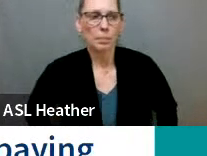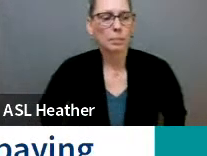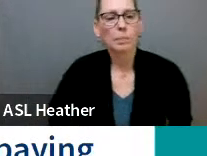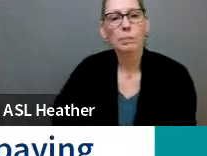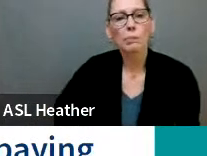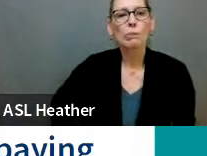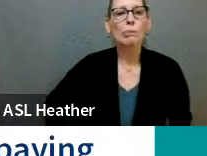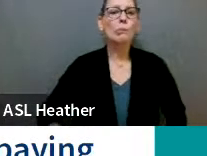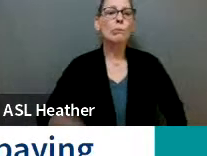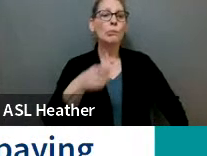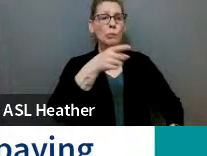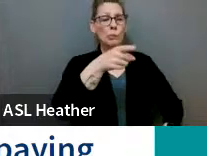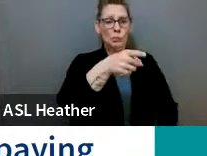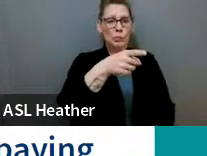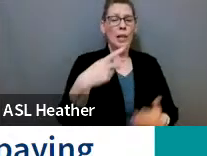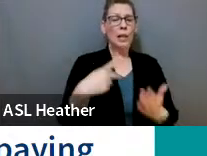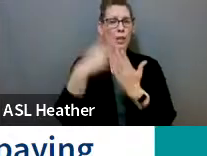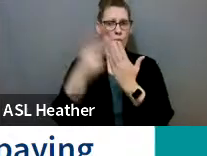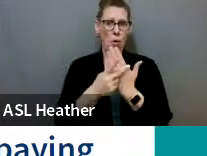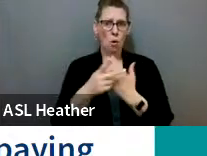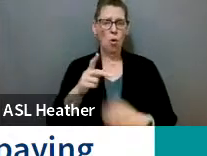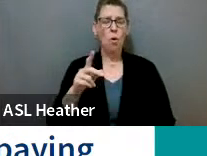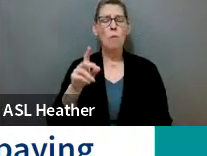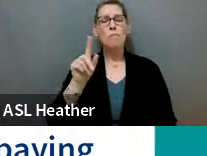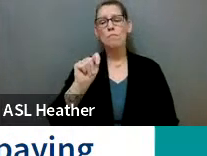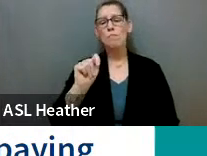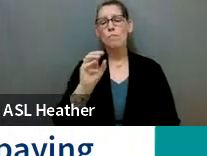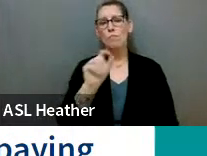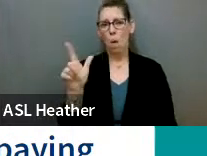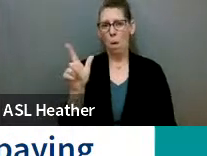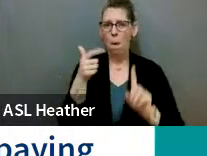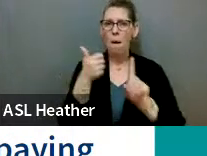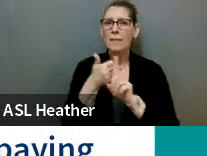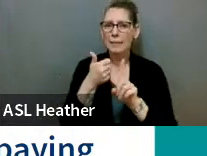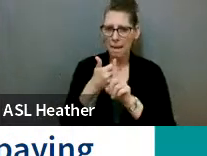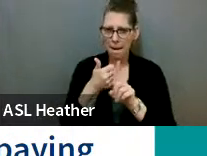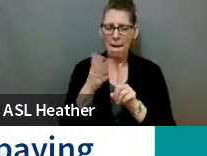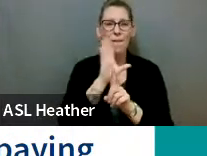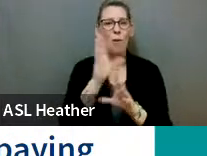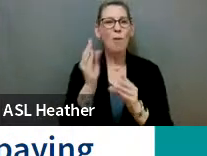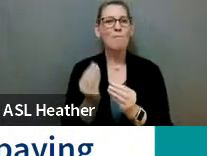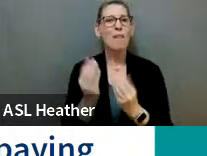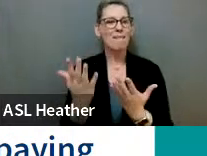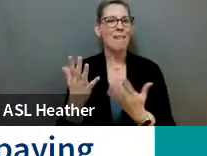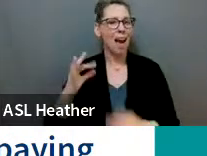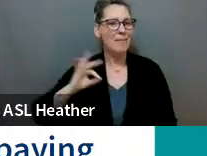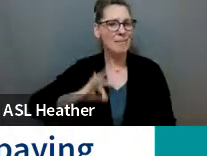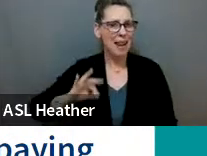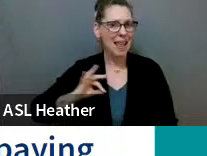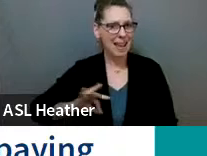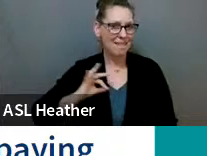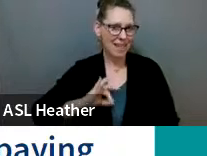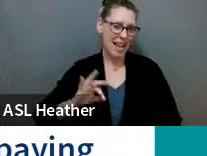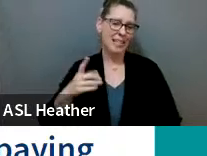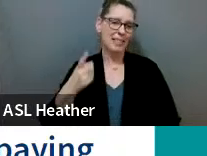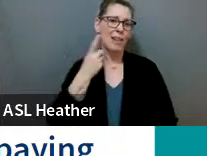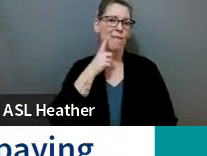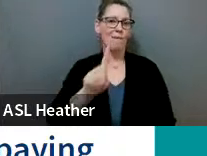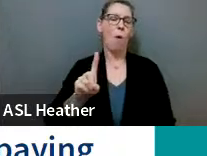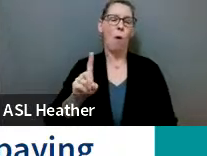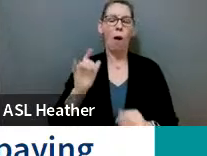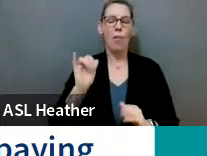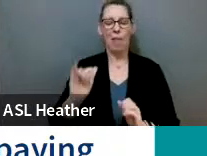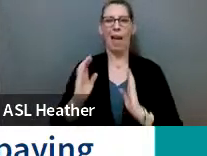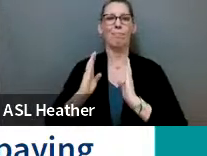And on this program, there's tolling in itself does provide some benefits to kind of the corridor or the